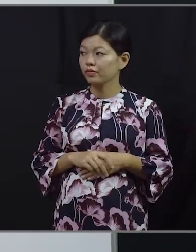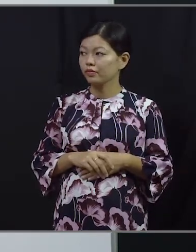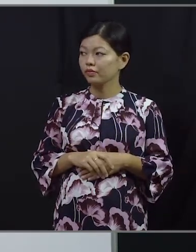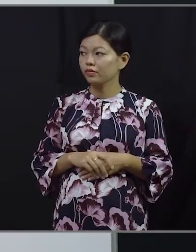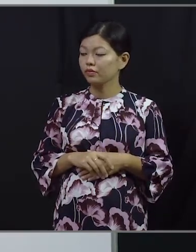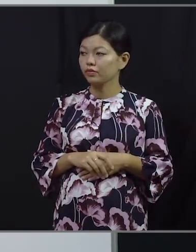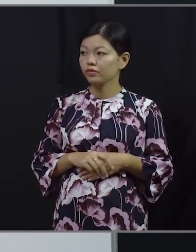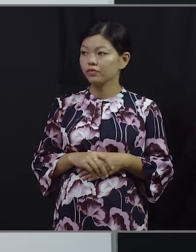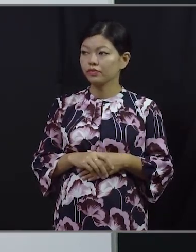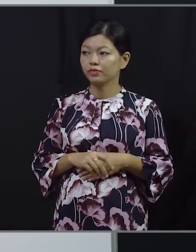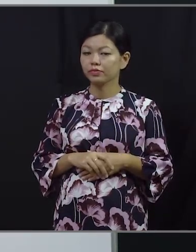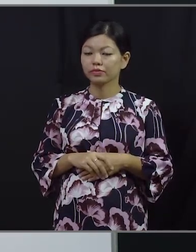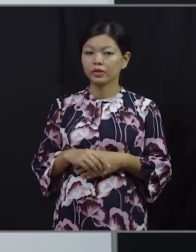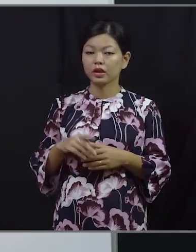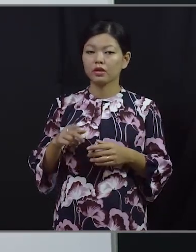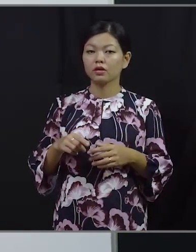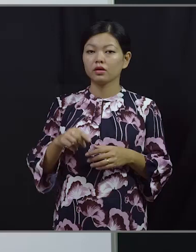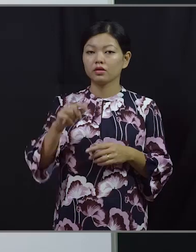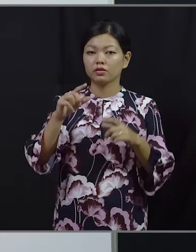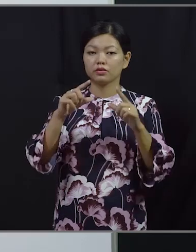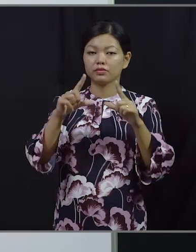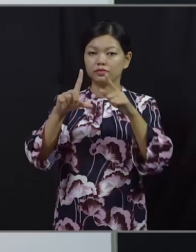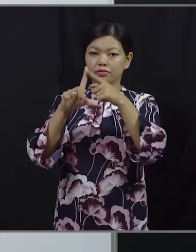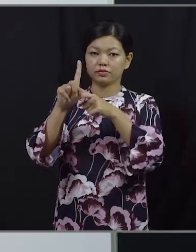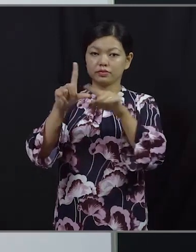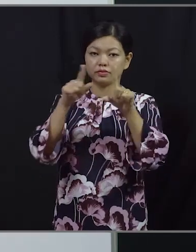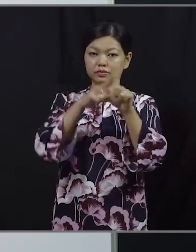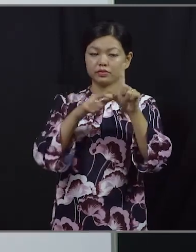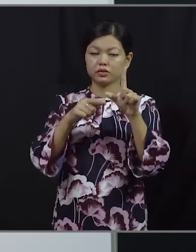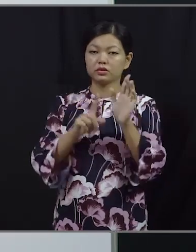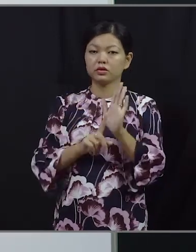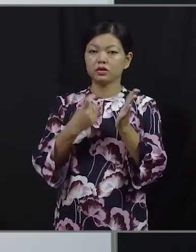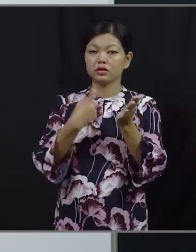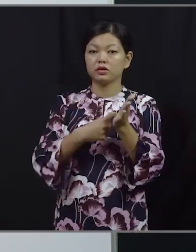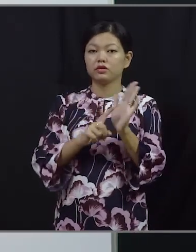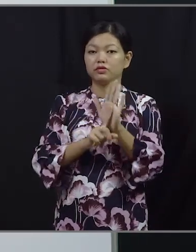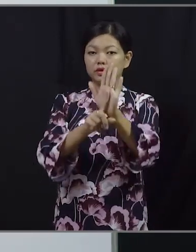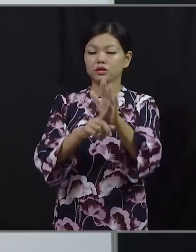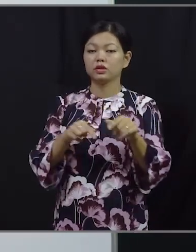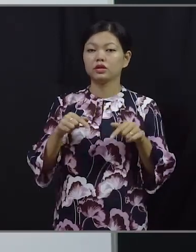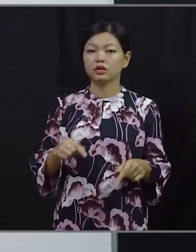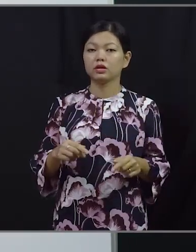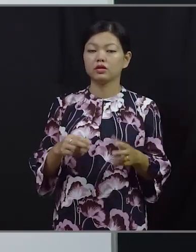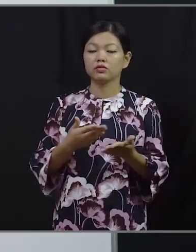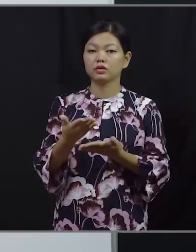Okay, so this is about the refraction by a prism. Now we'll discuss the optical instruments.